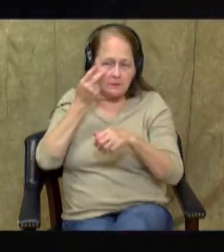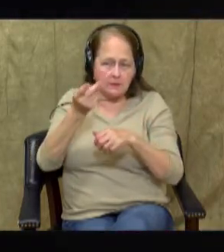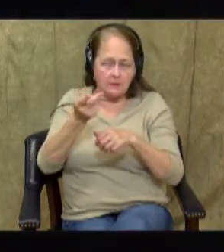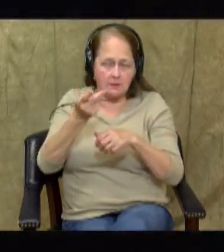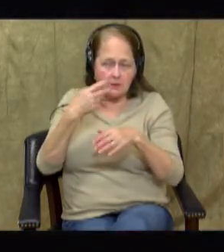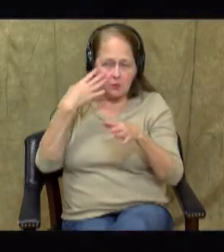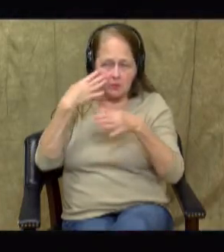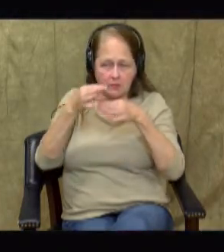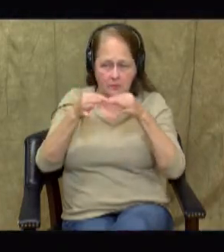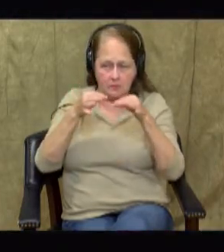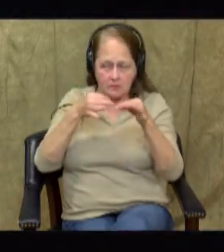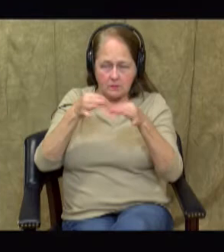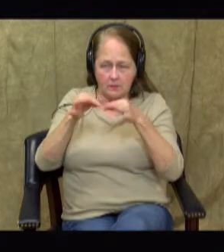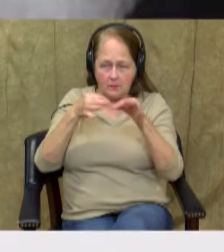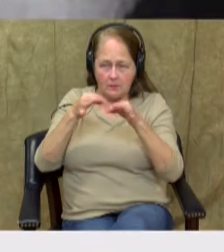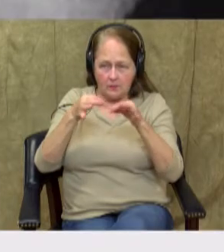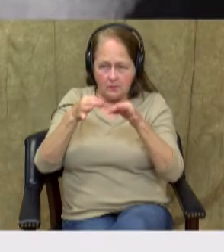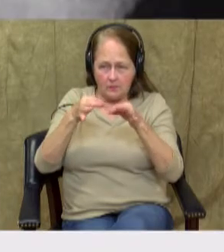going to come back here now